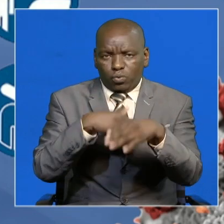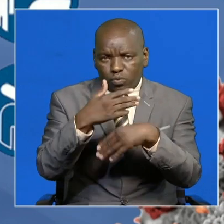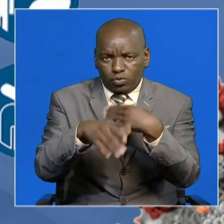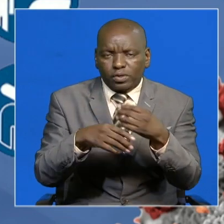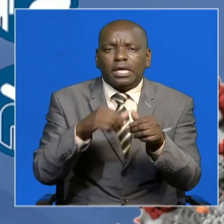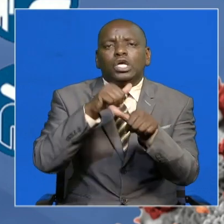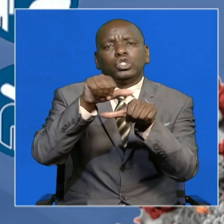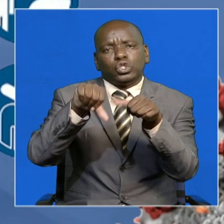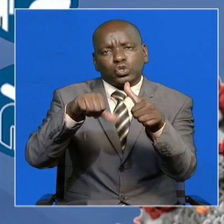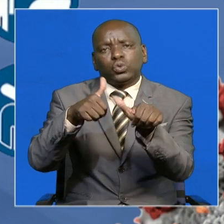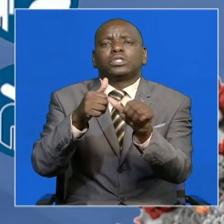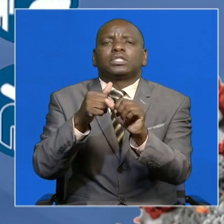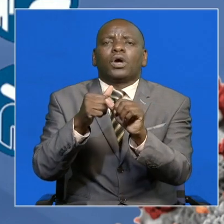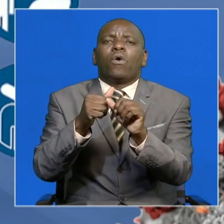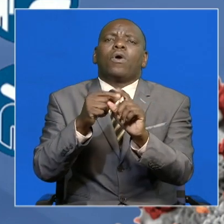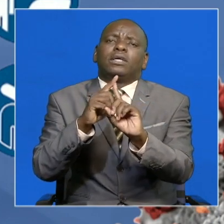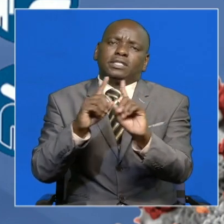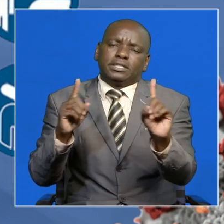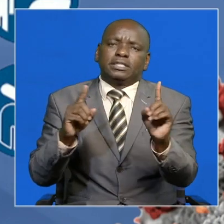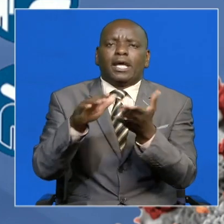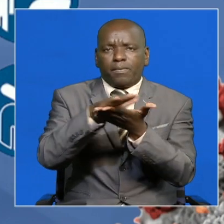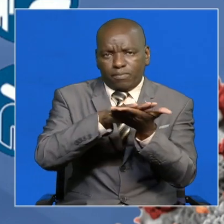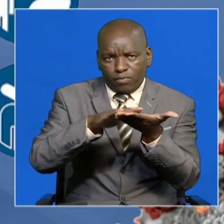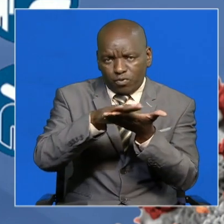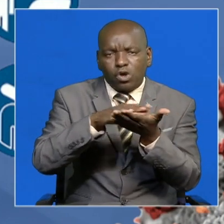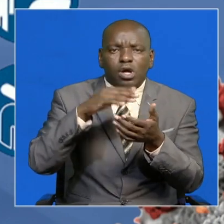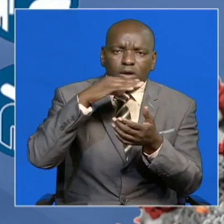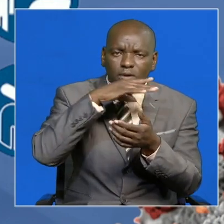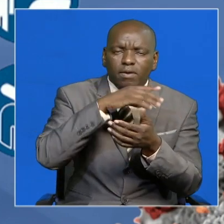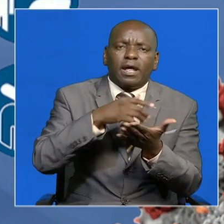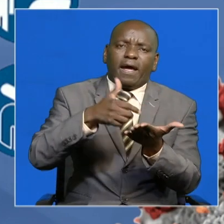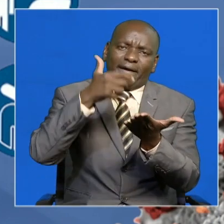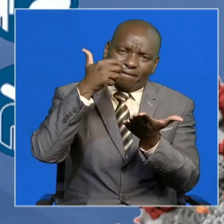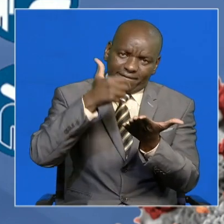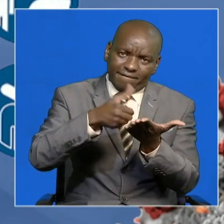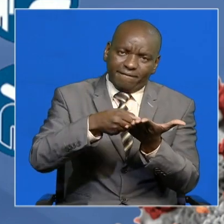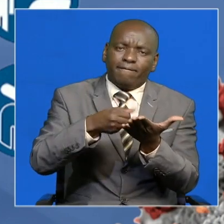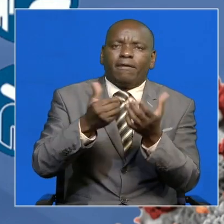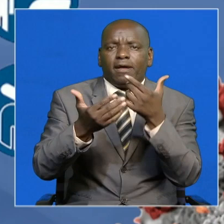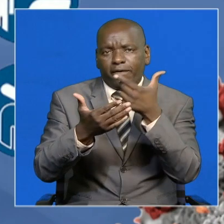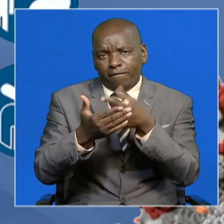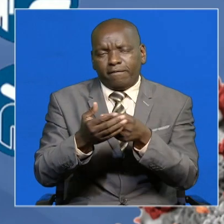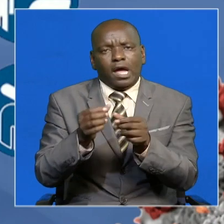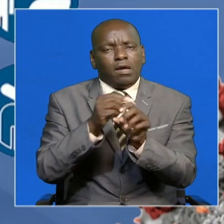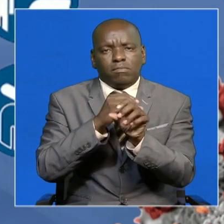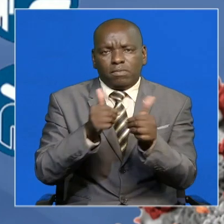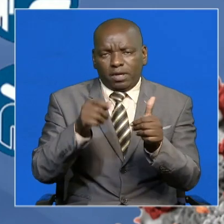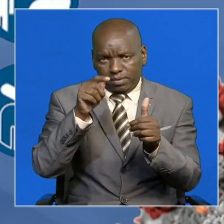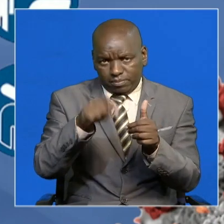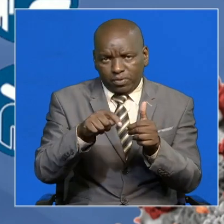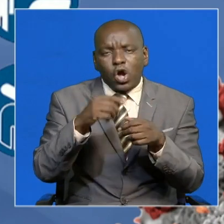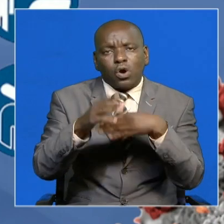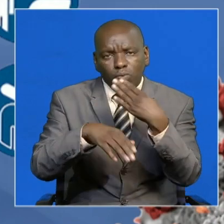to social distance, wash your hands with soap and running water, sanitize your hands with an alcohol-based sanitizer,